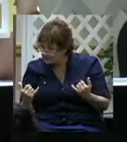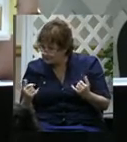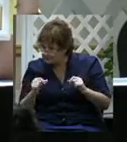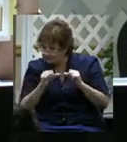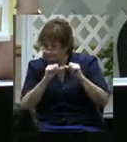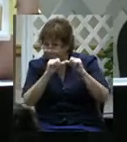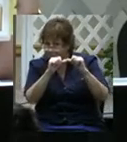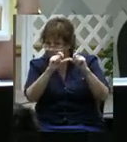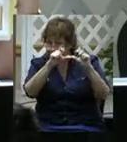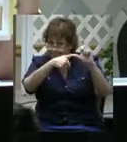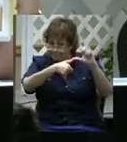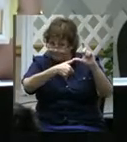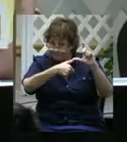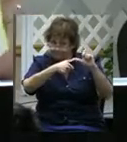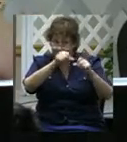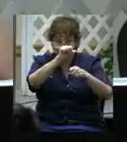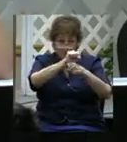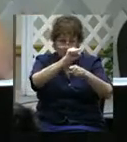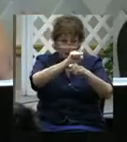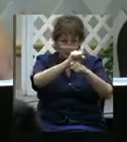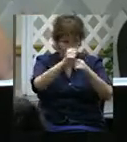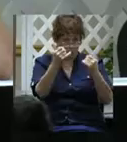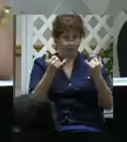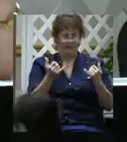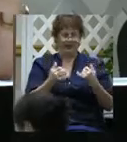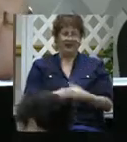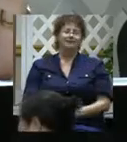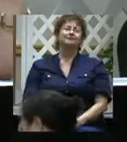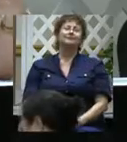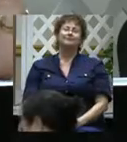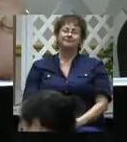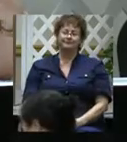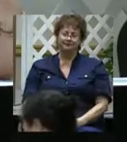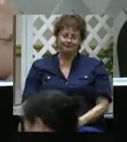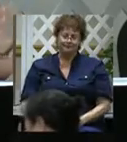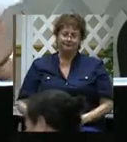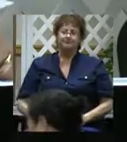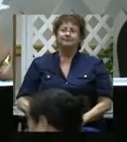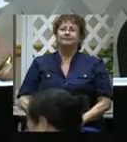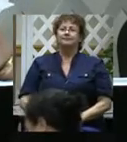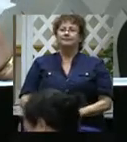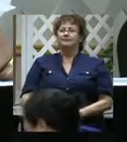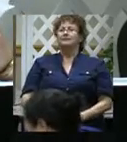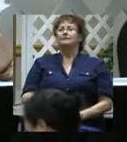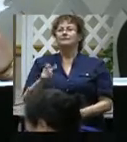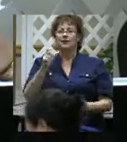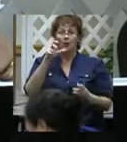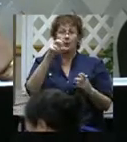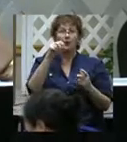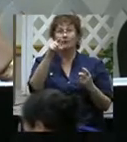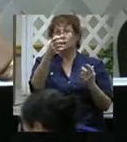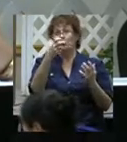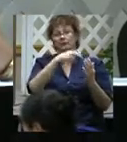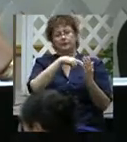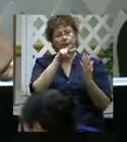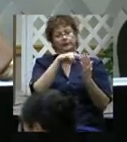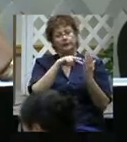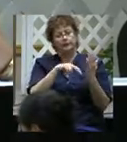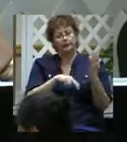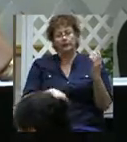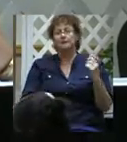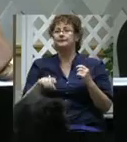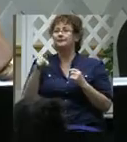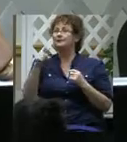still qualified to do the work. And again, I don't want you to do all the reading, but those of you who are really interested